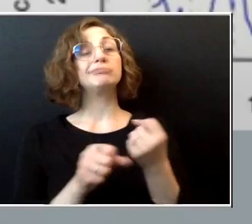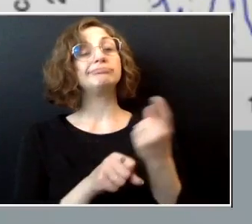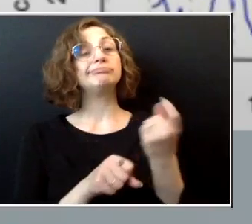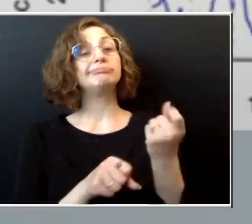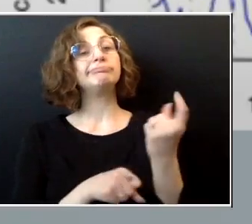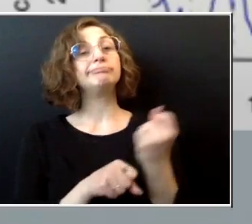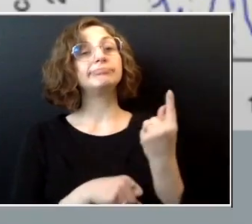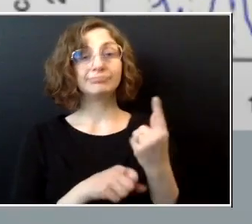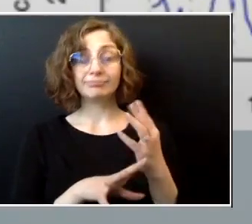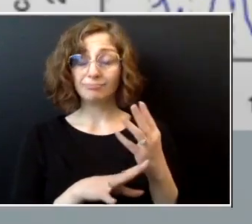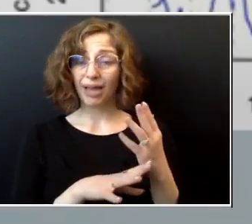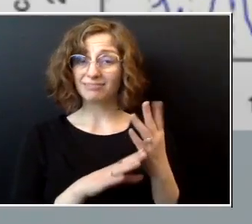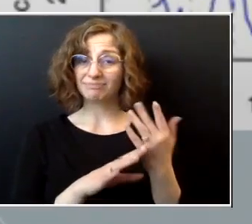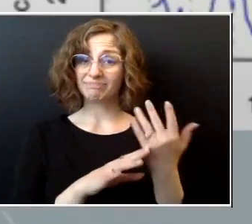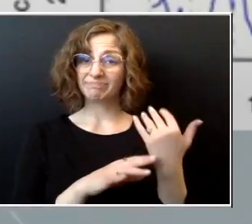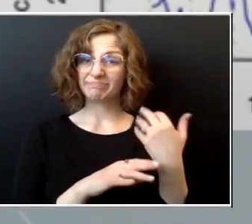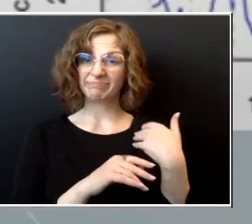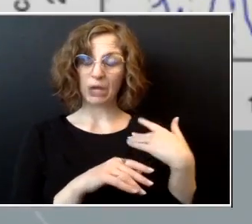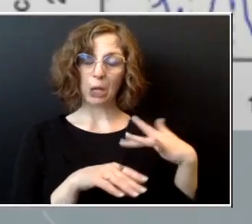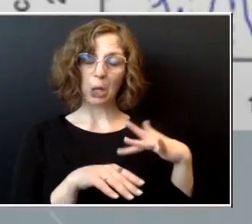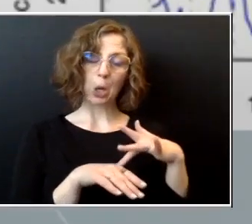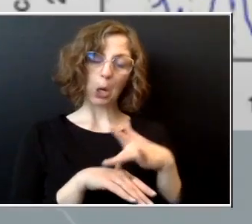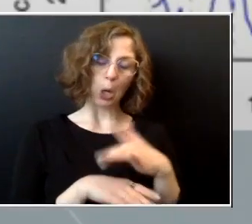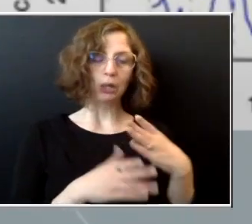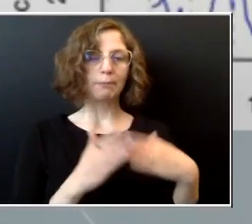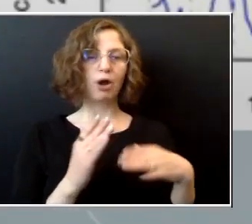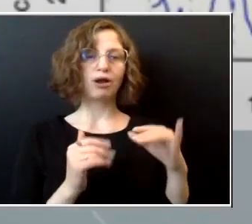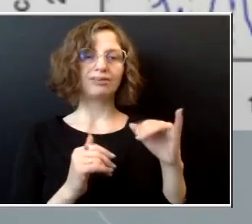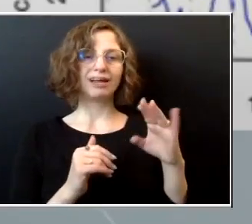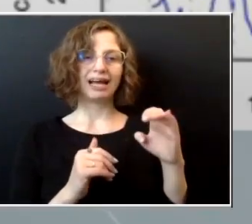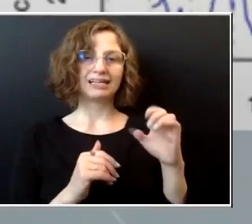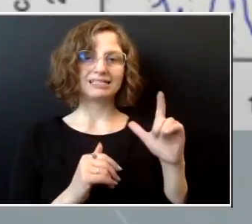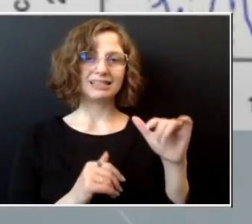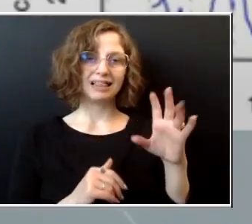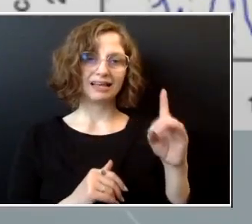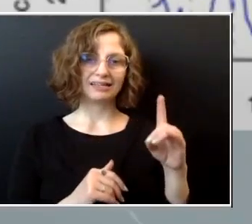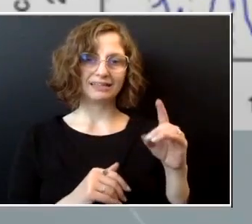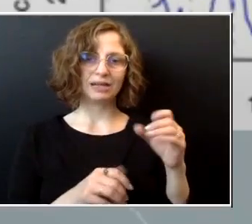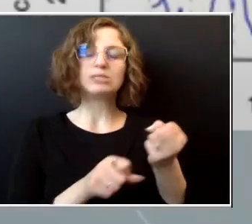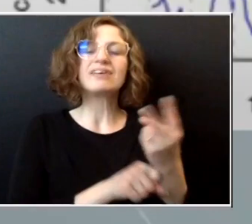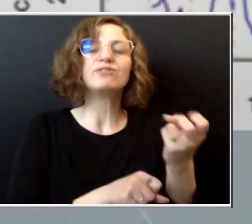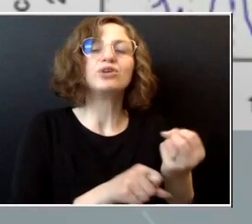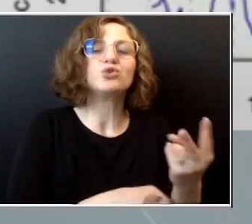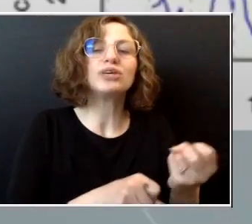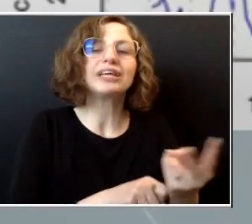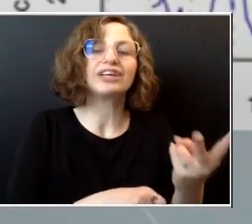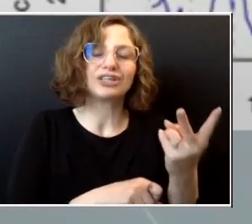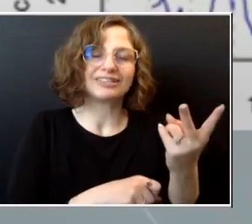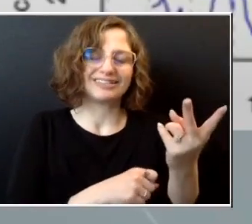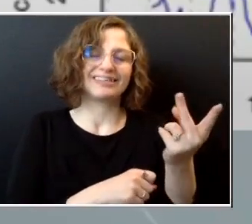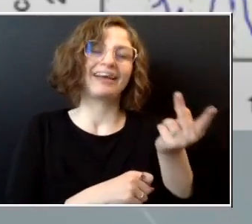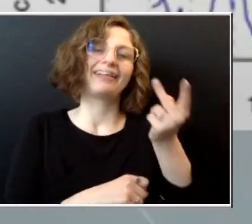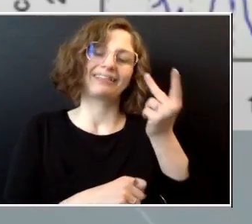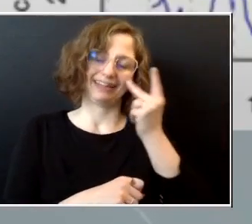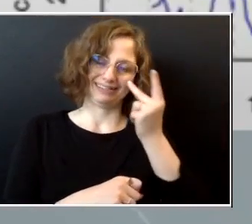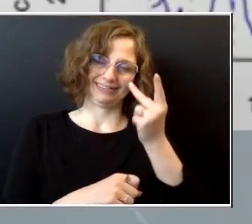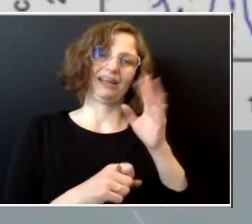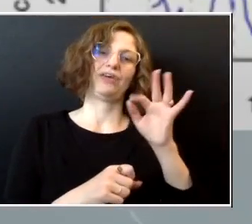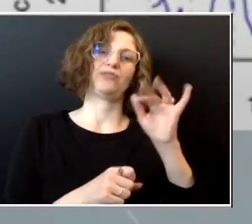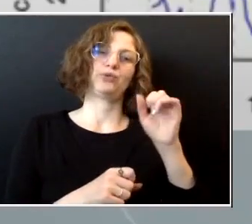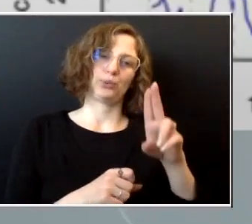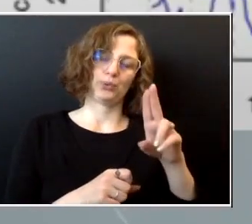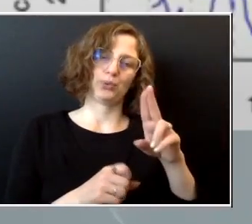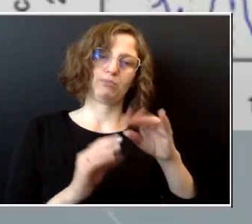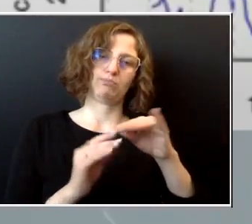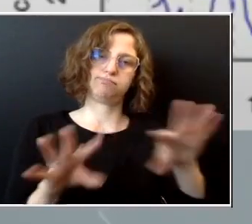of Iceland's pattern, it's every 2 years they're seeing an epidemic of influenza. And it changes